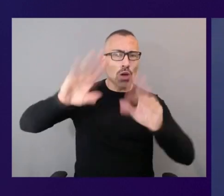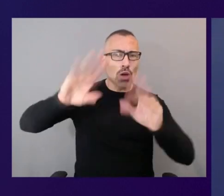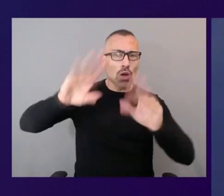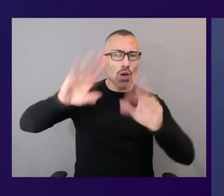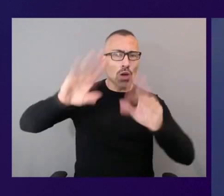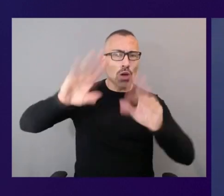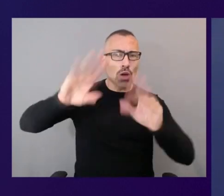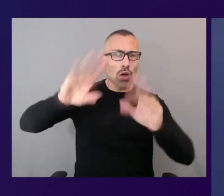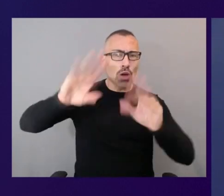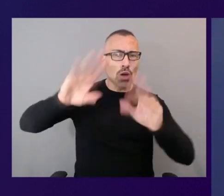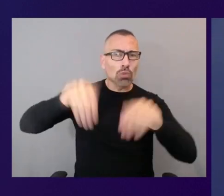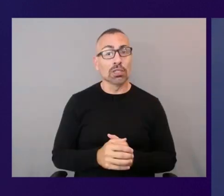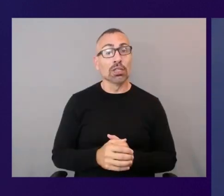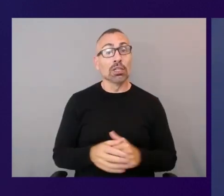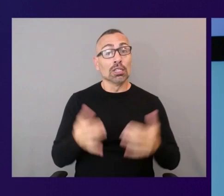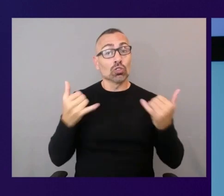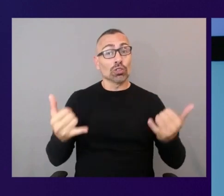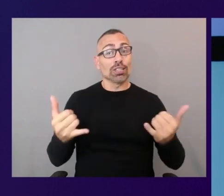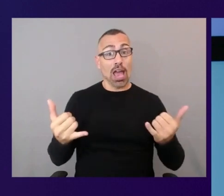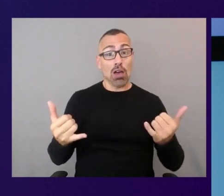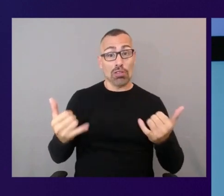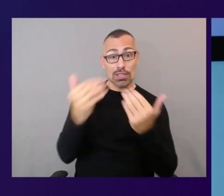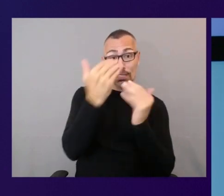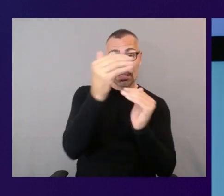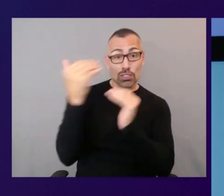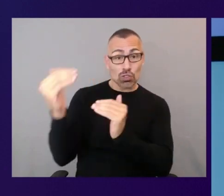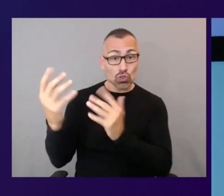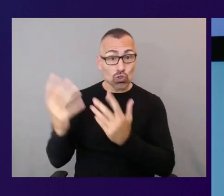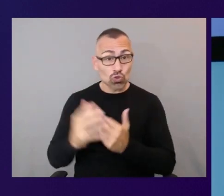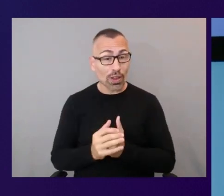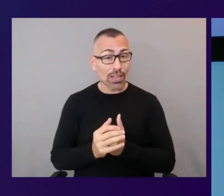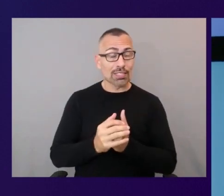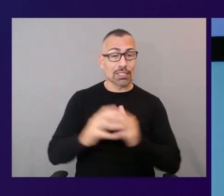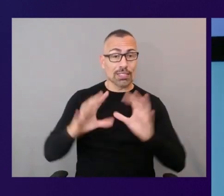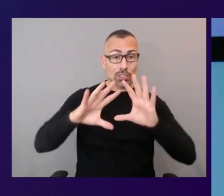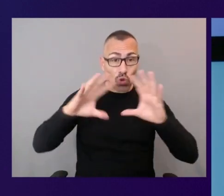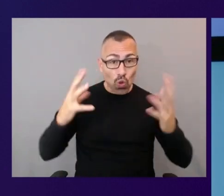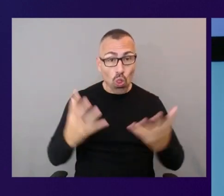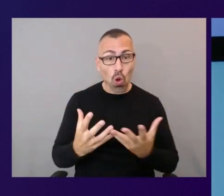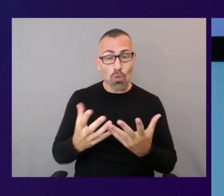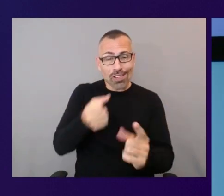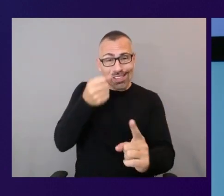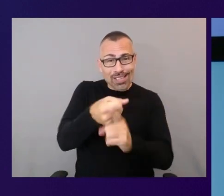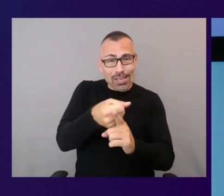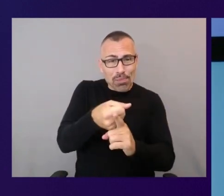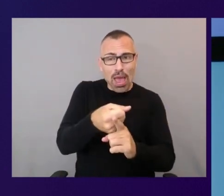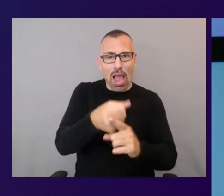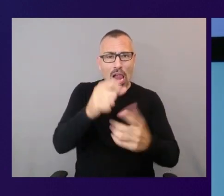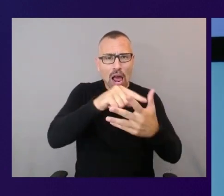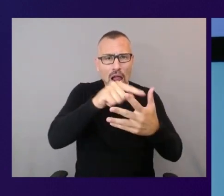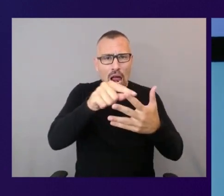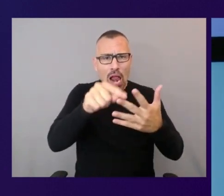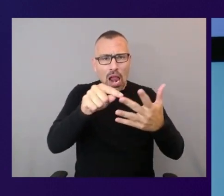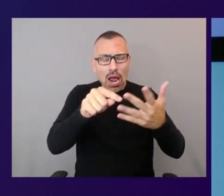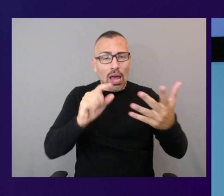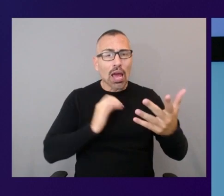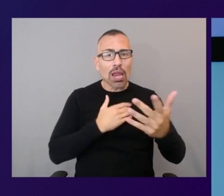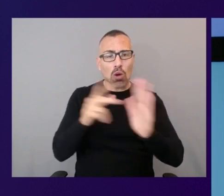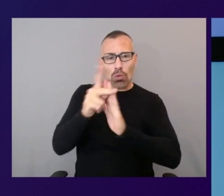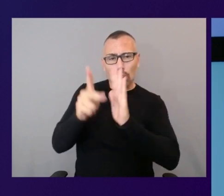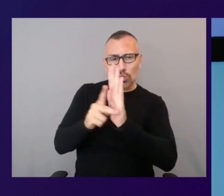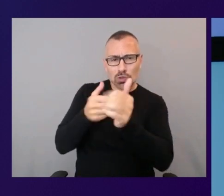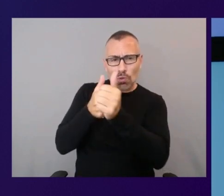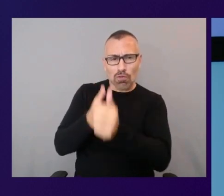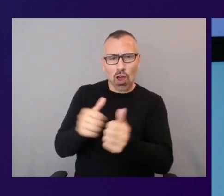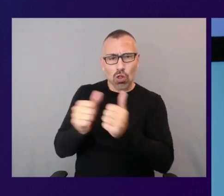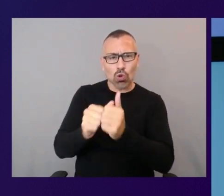global scale? What have we done with all the ways that we ground ourselves with our guiding principles and the coalition's principles?